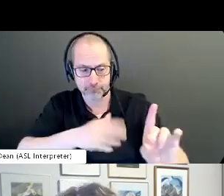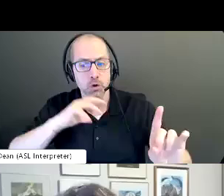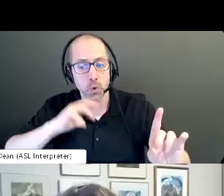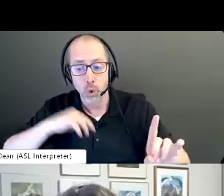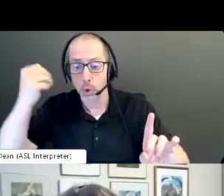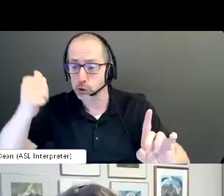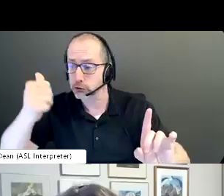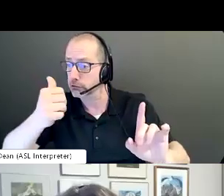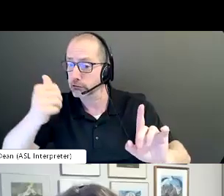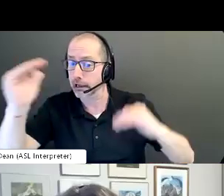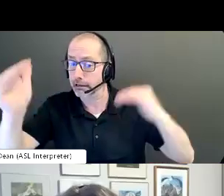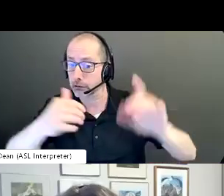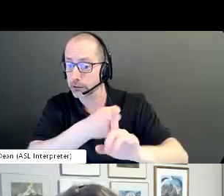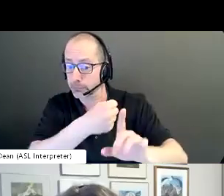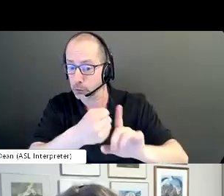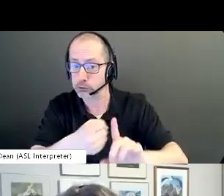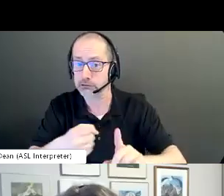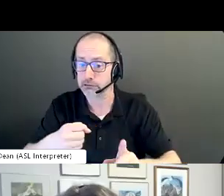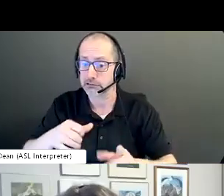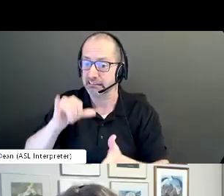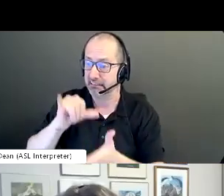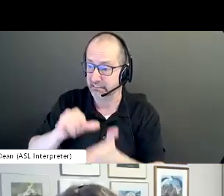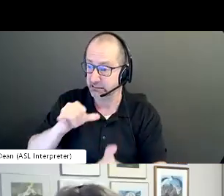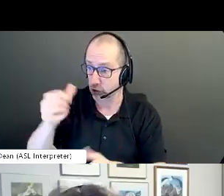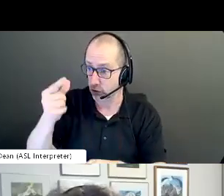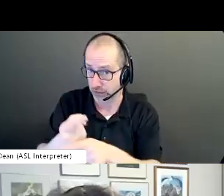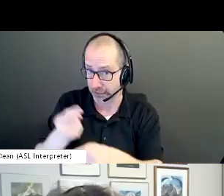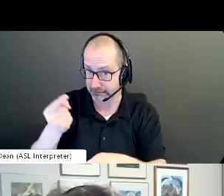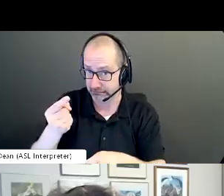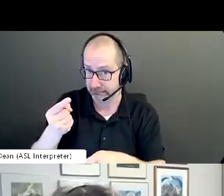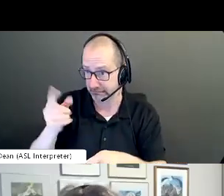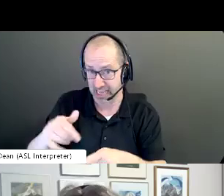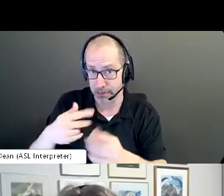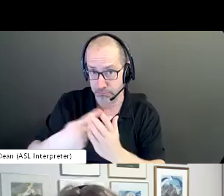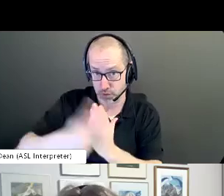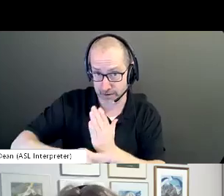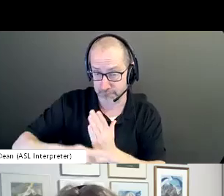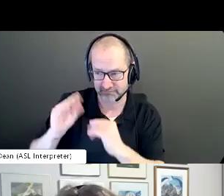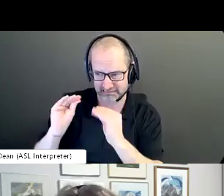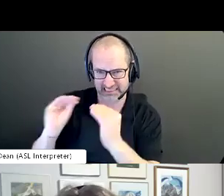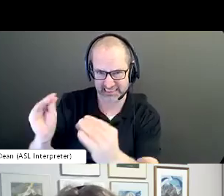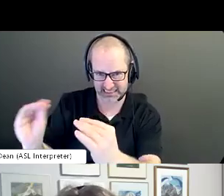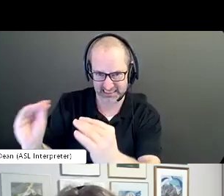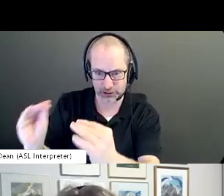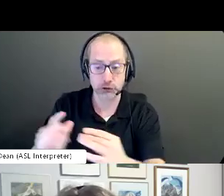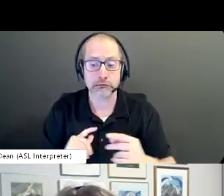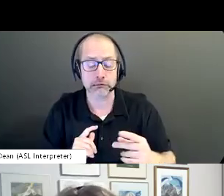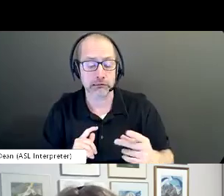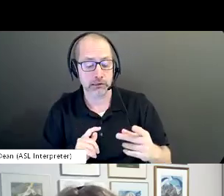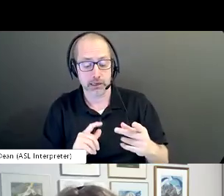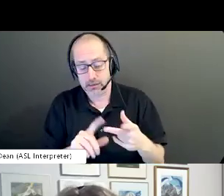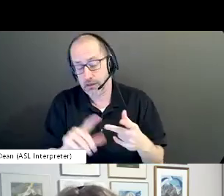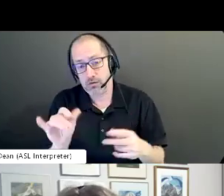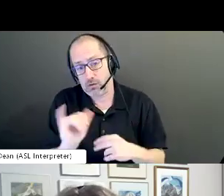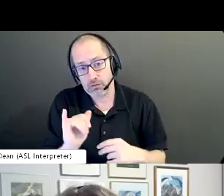is using the It's Not Right framework, and then going on to talk about what older adults